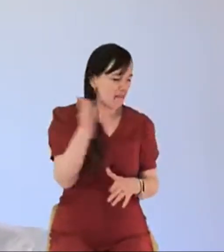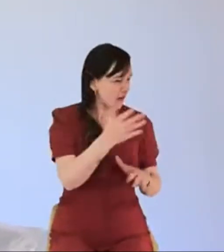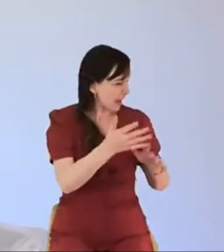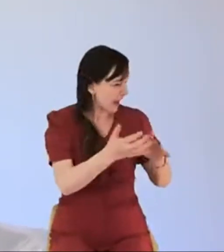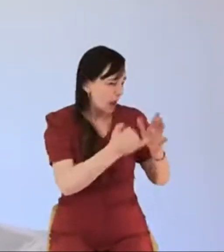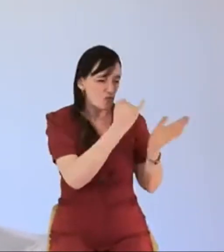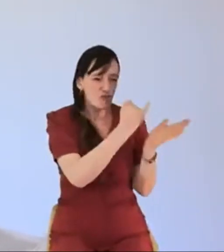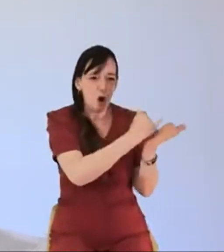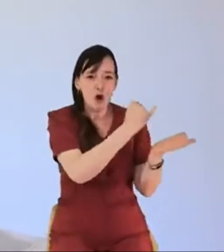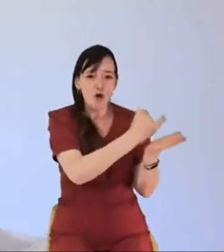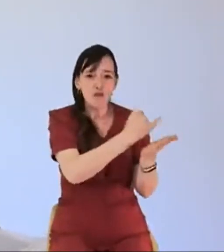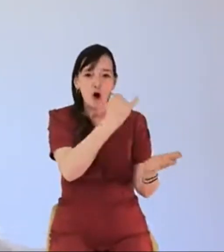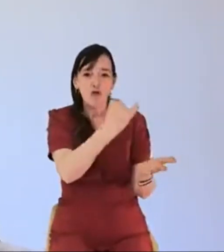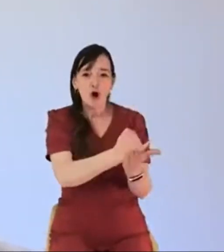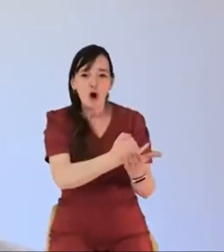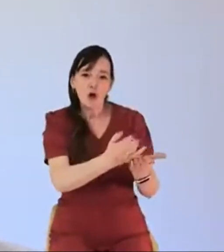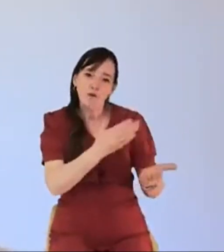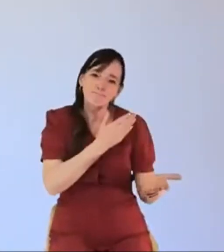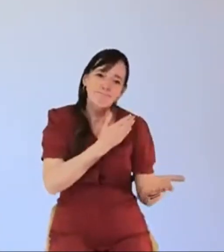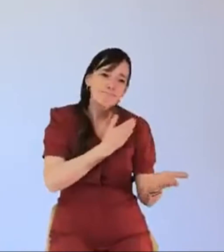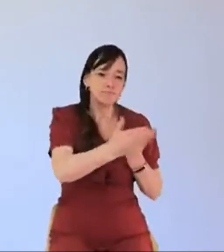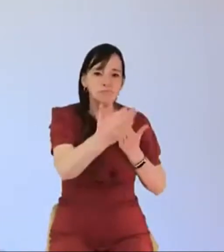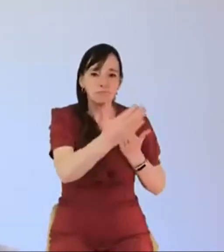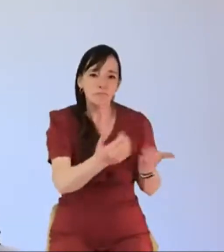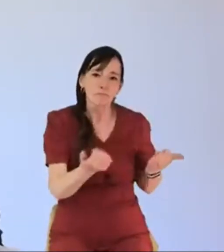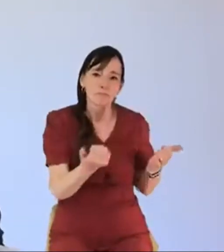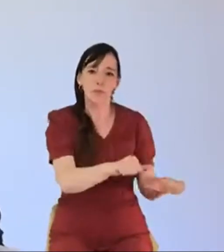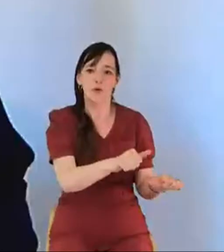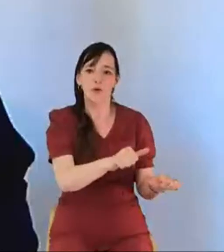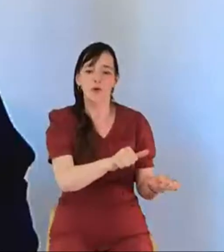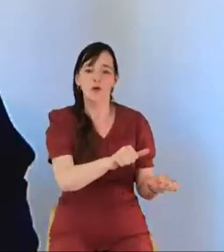wrong in this world And puts everything right